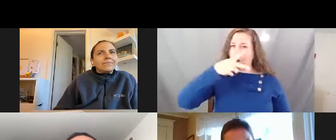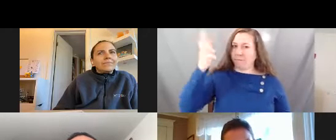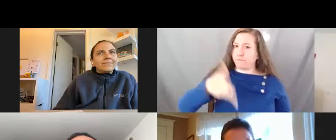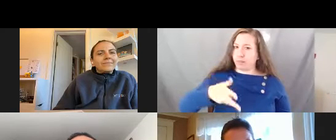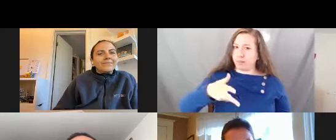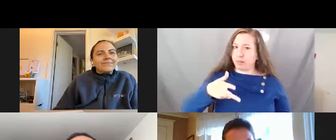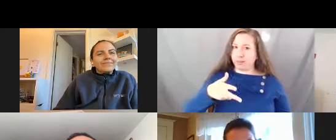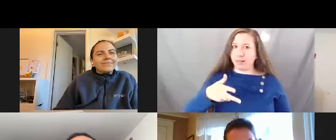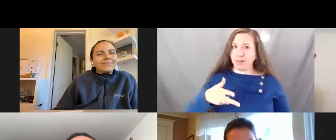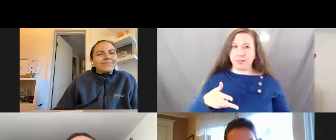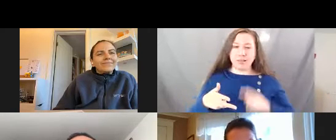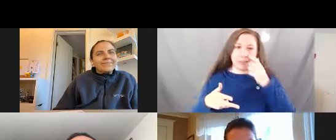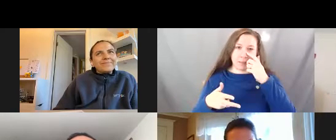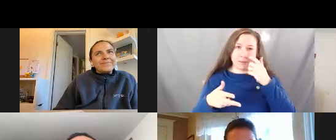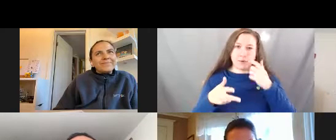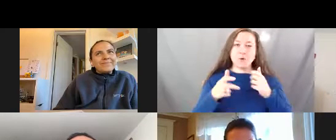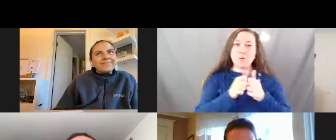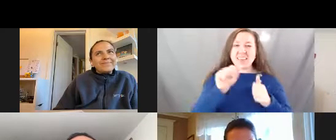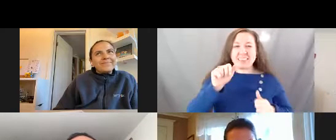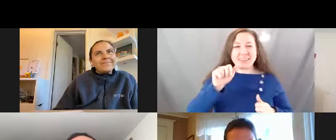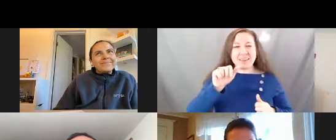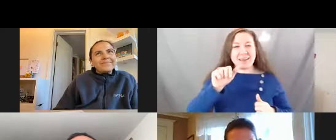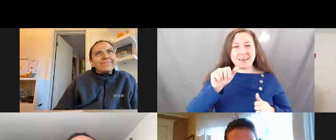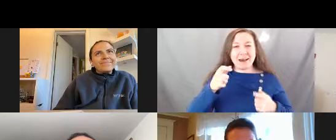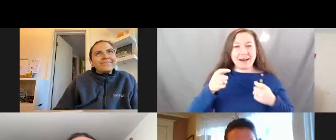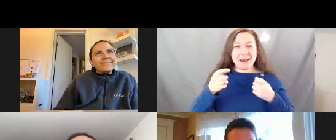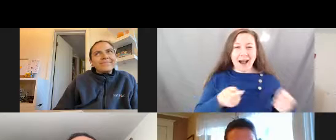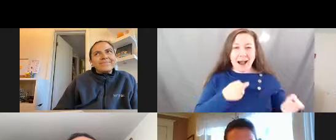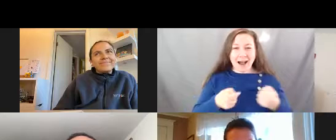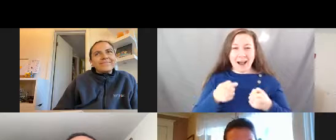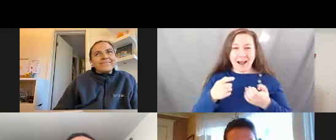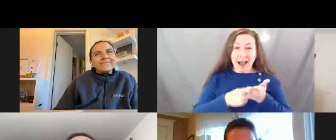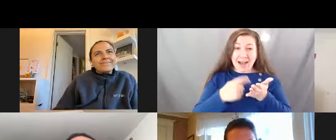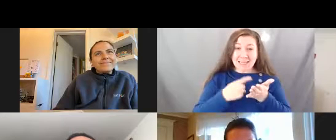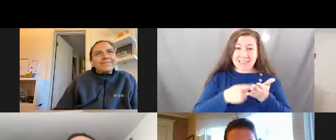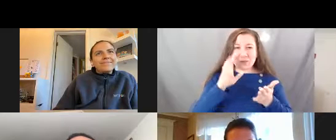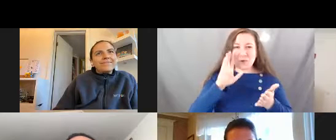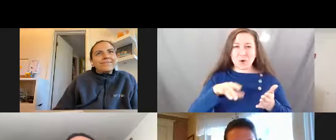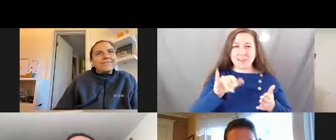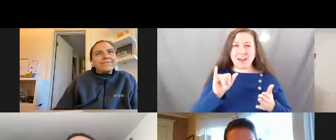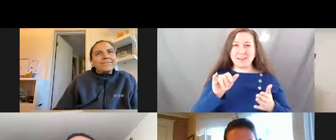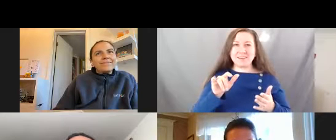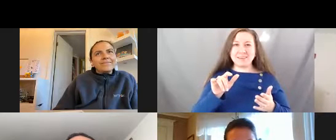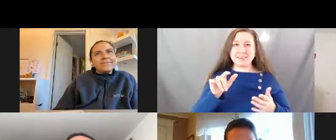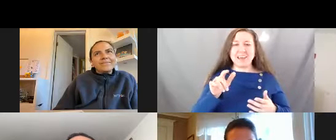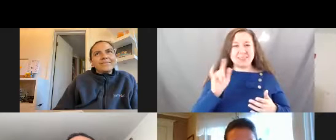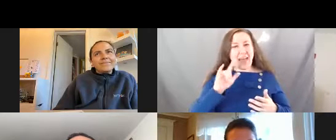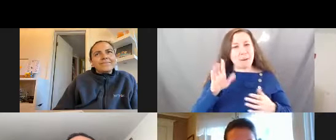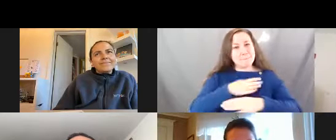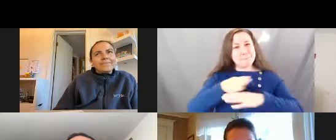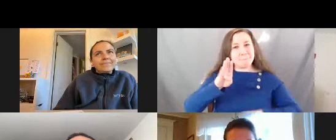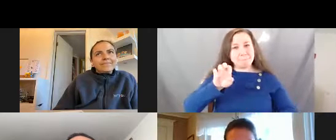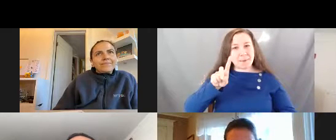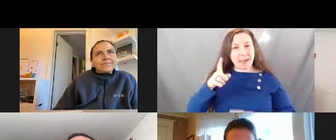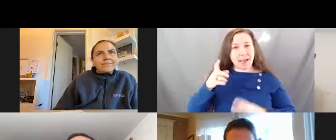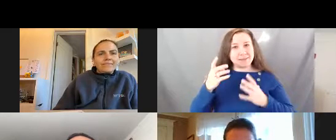when they have the ice hockey tournaments going on. You can see that even the side band, when